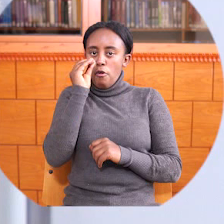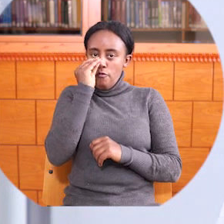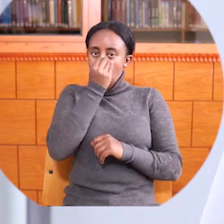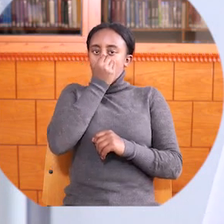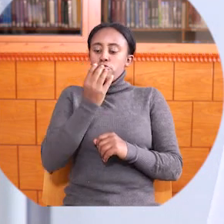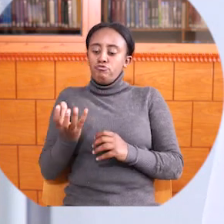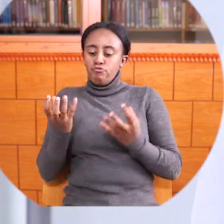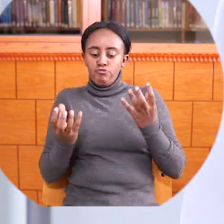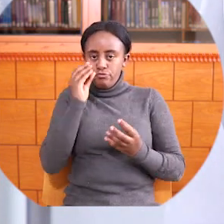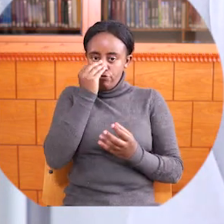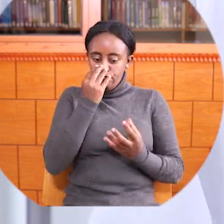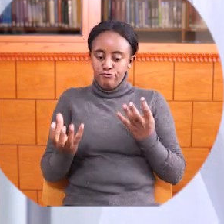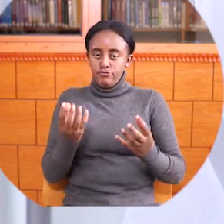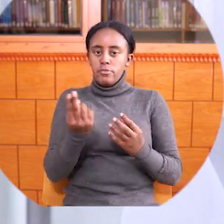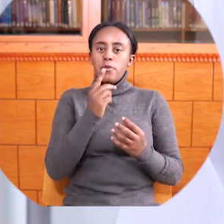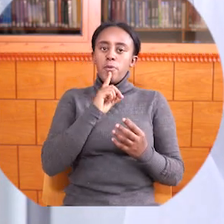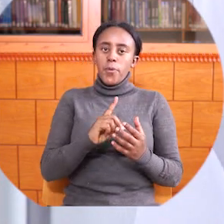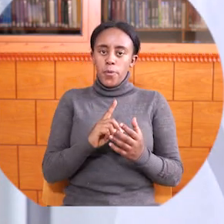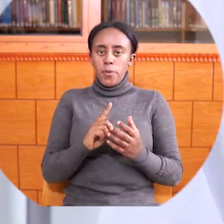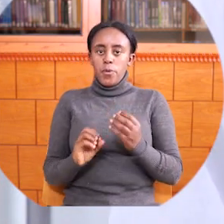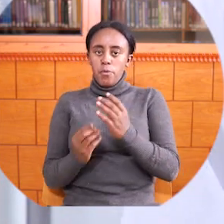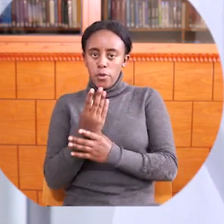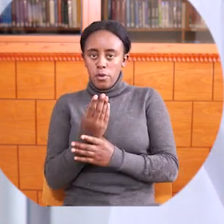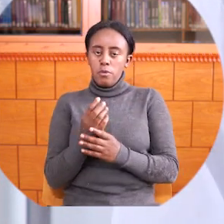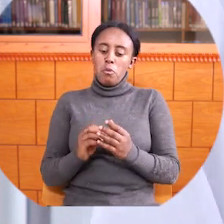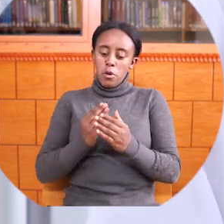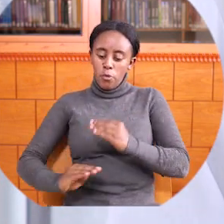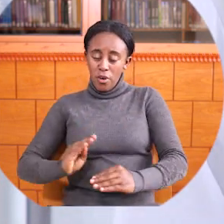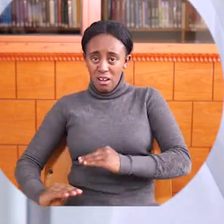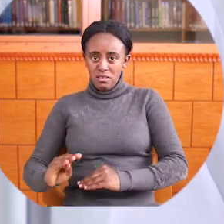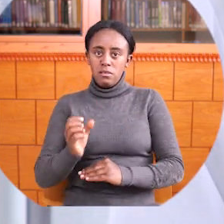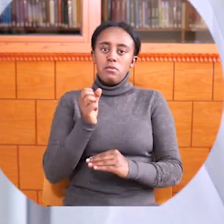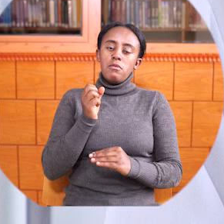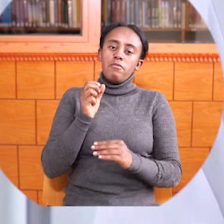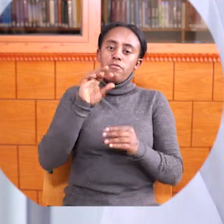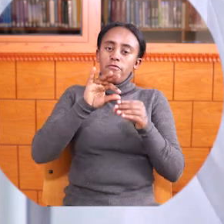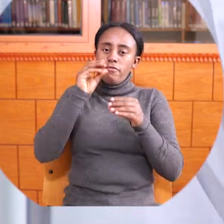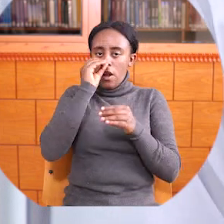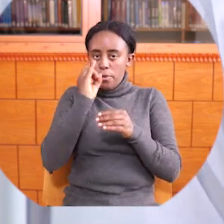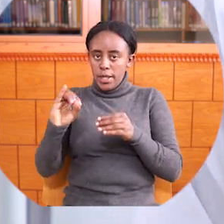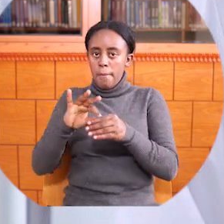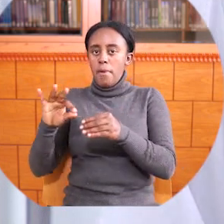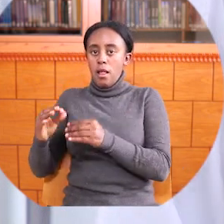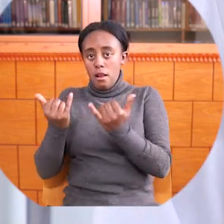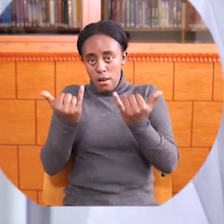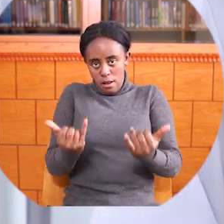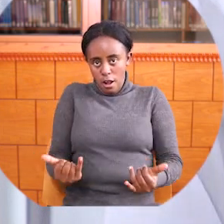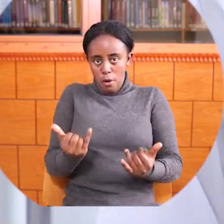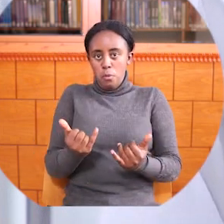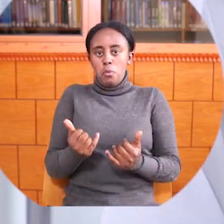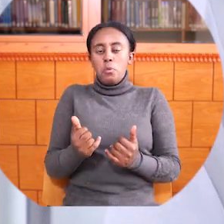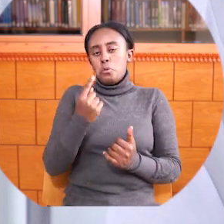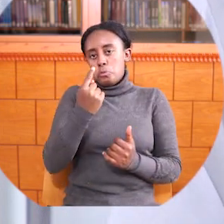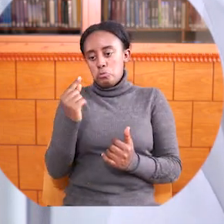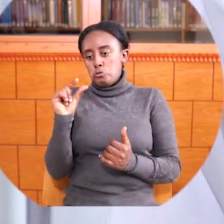flower. Flower is a reproductive organ of flowering plants. Now, we see some example